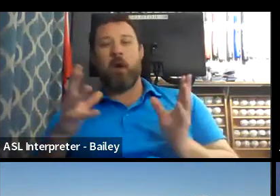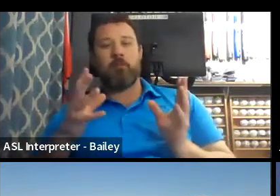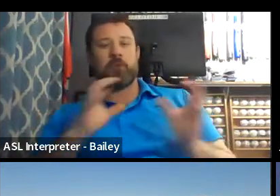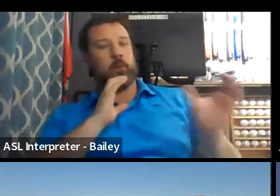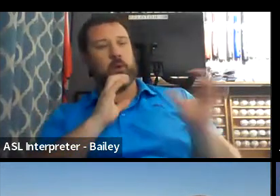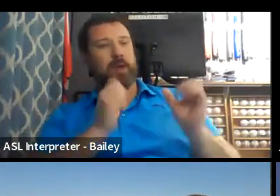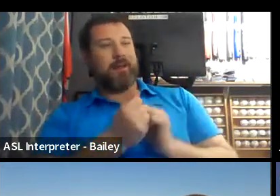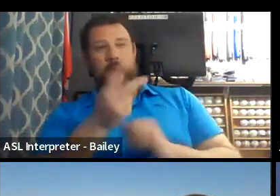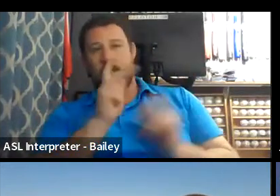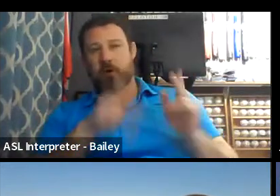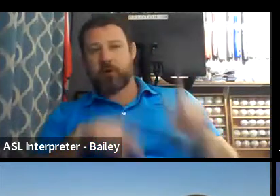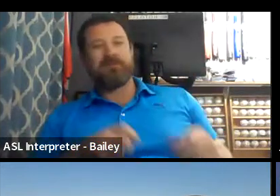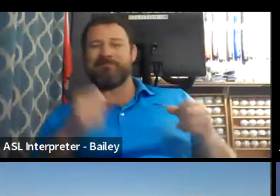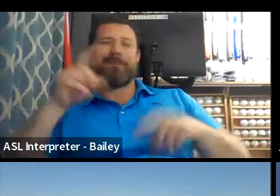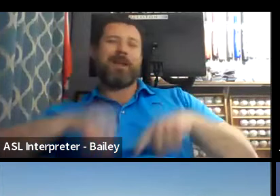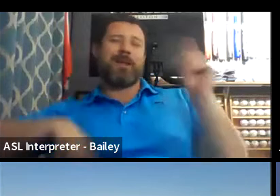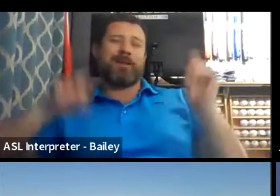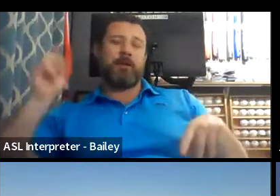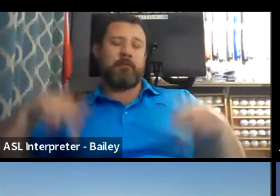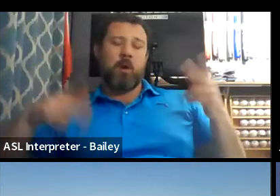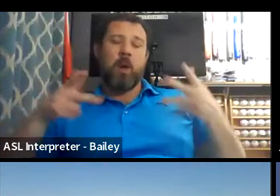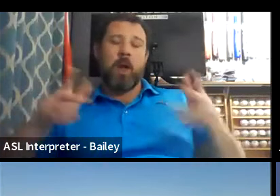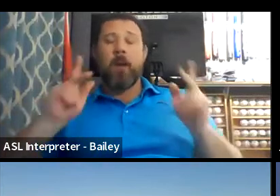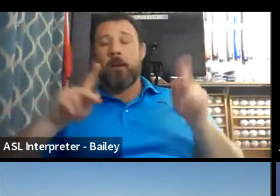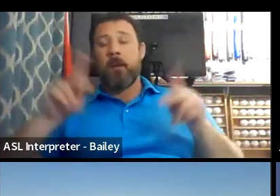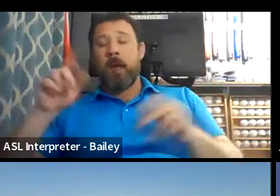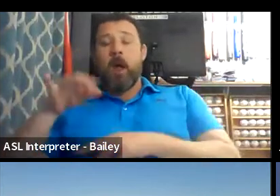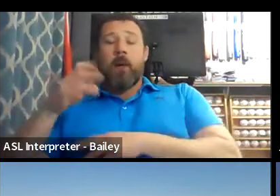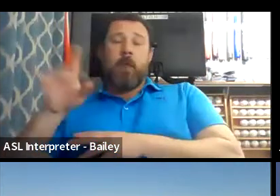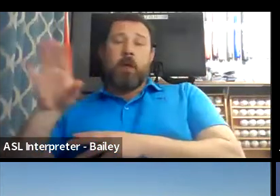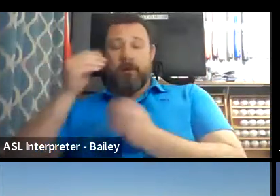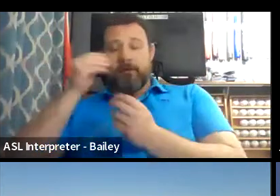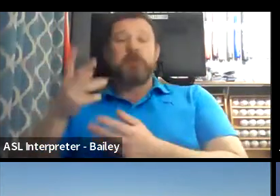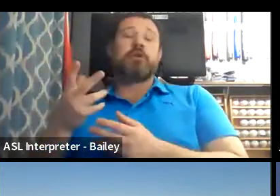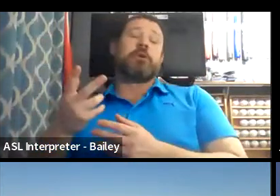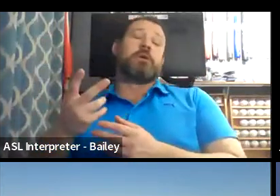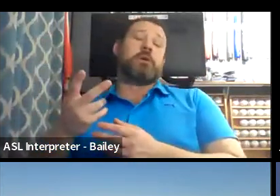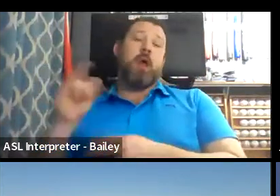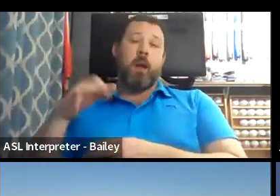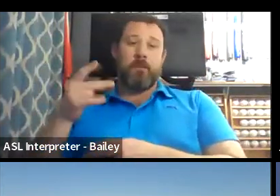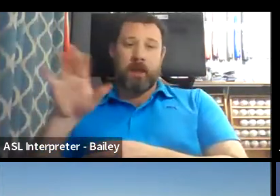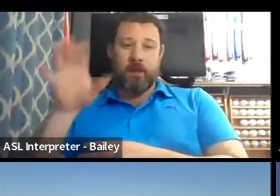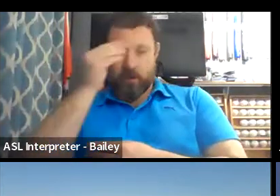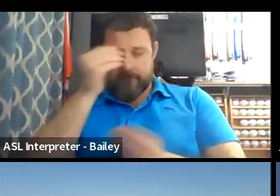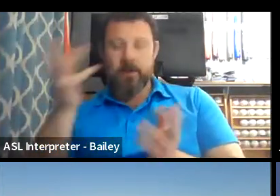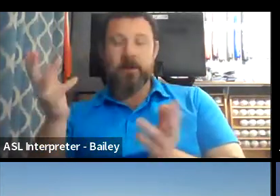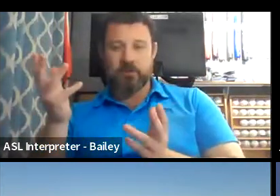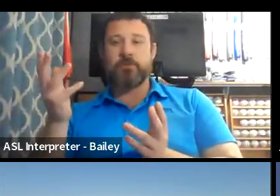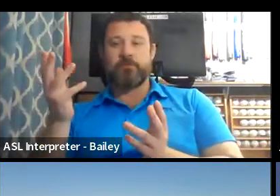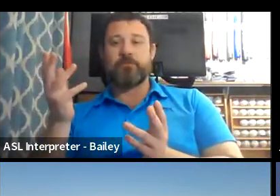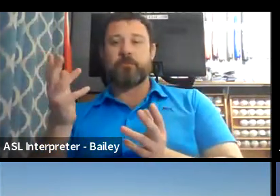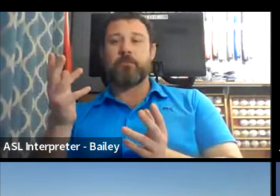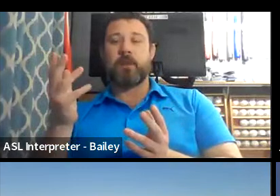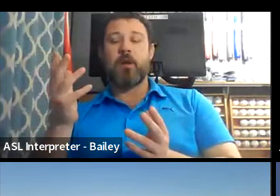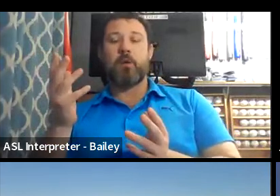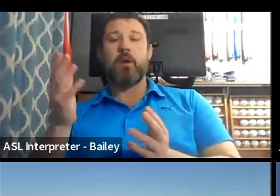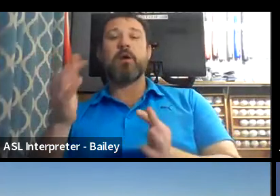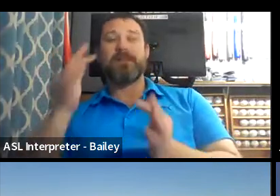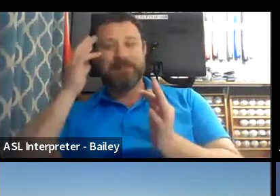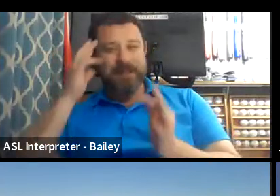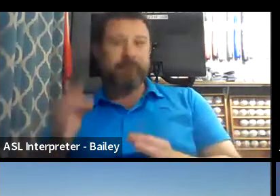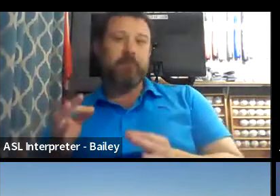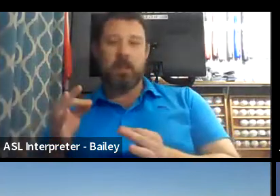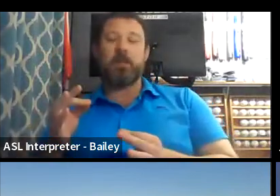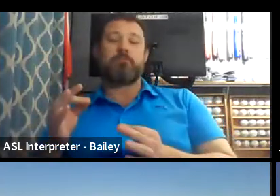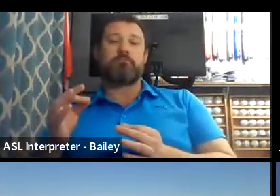variety of different ways that people can upload their information, update their information. And we are definitely all hands on deck,